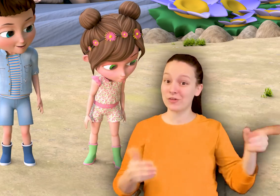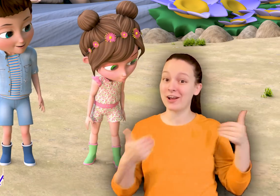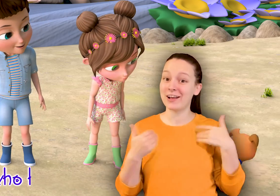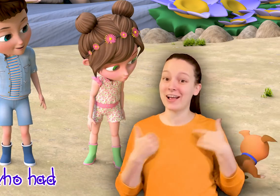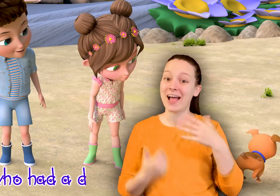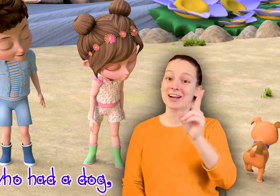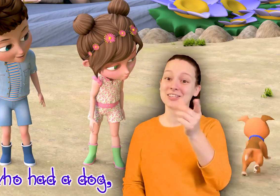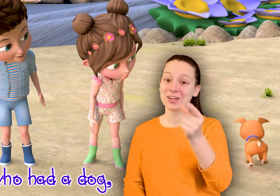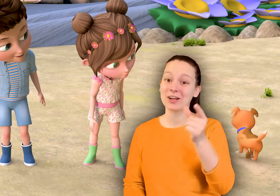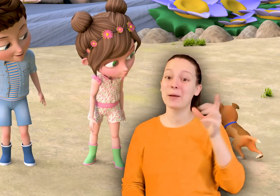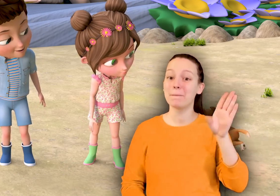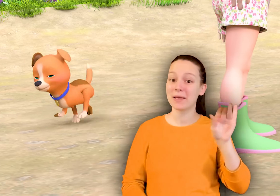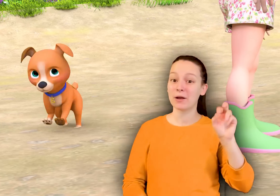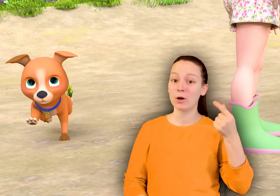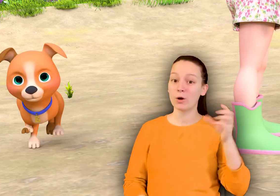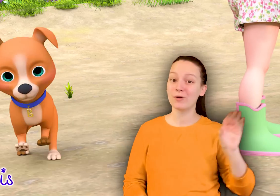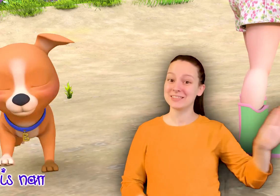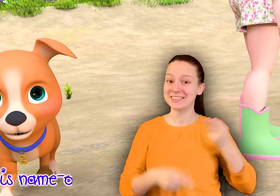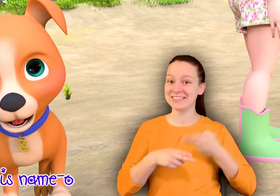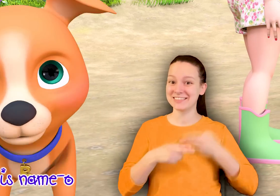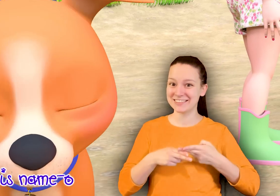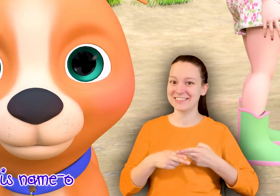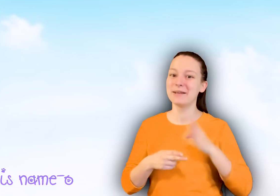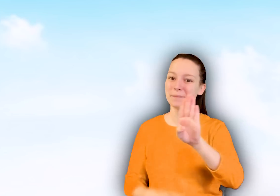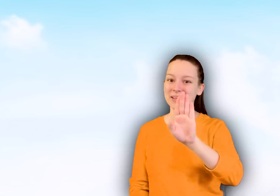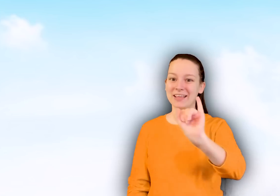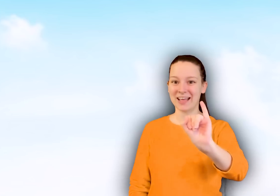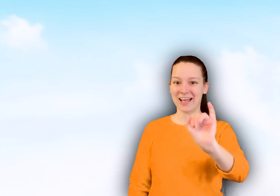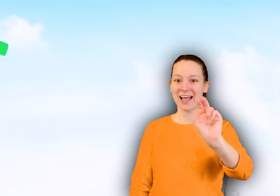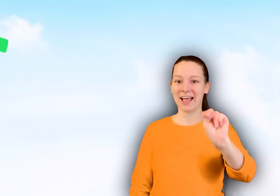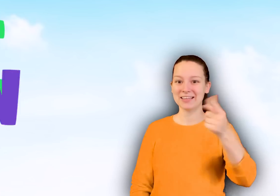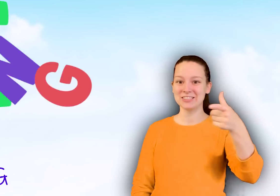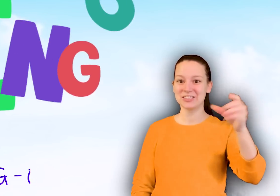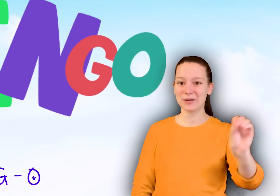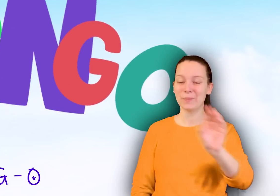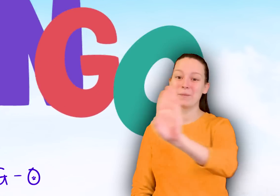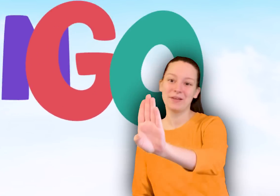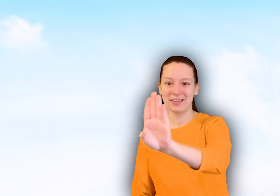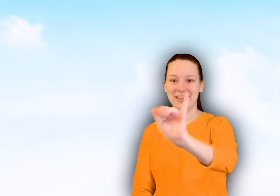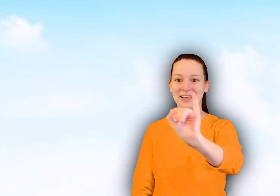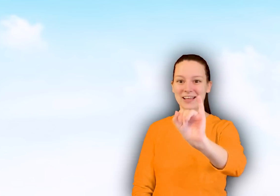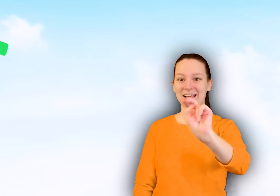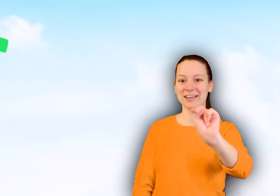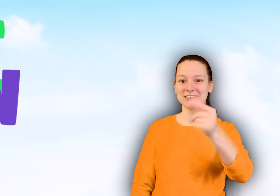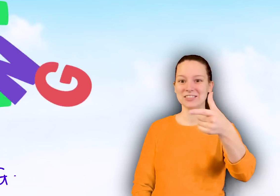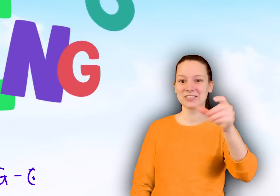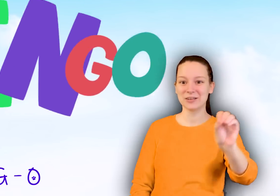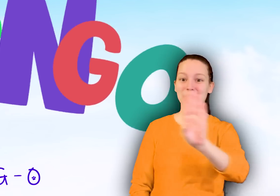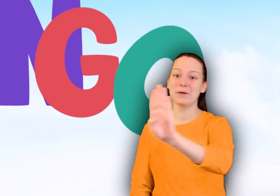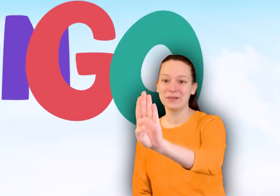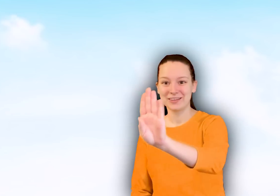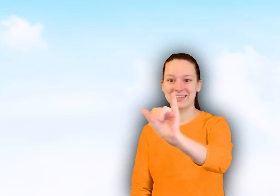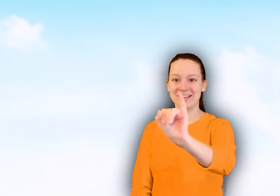there was a farmer had a dog and Bingo was his name o b i n g o b i